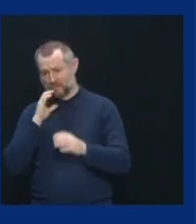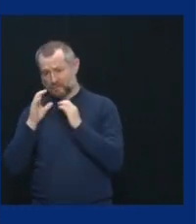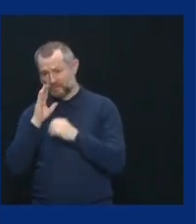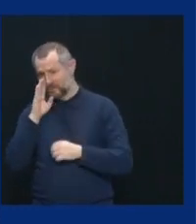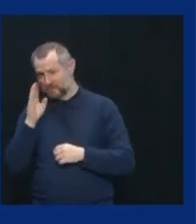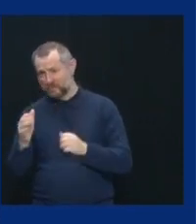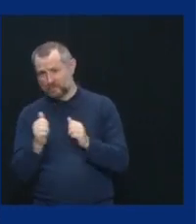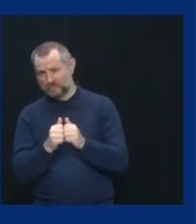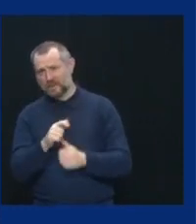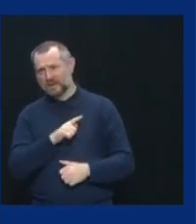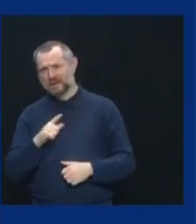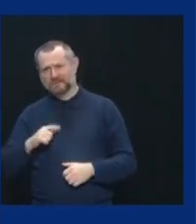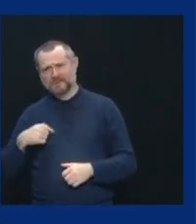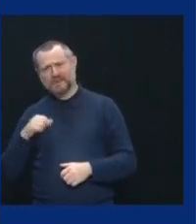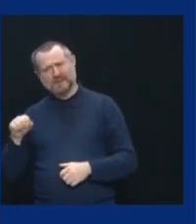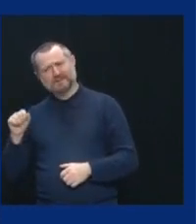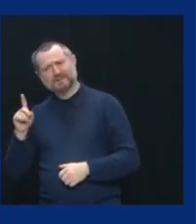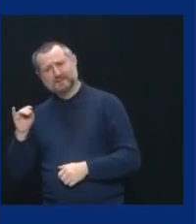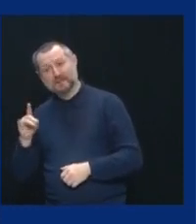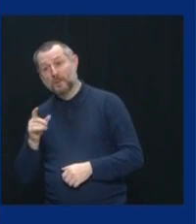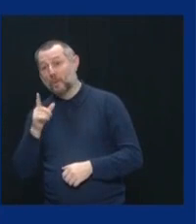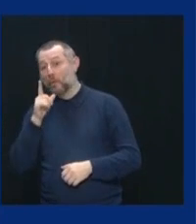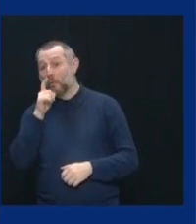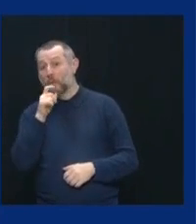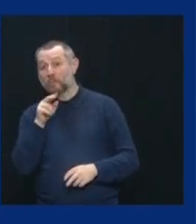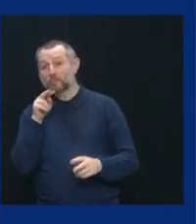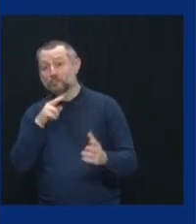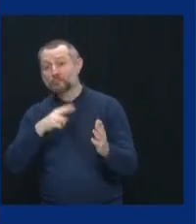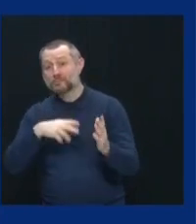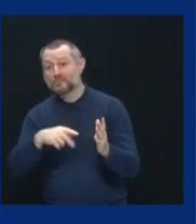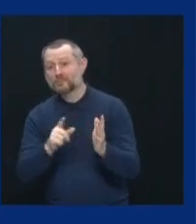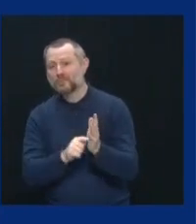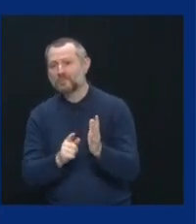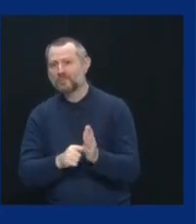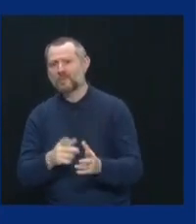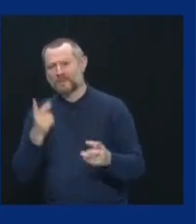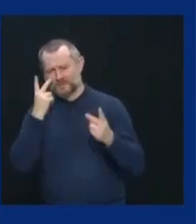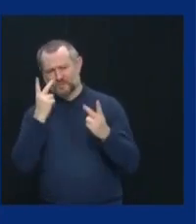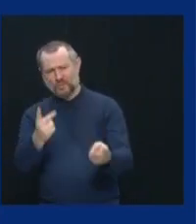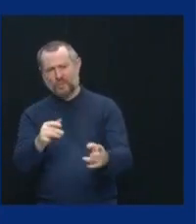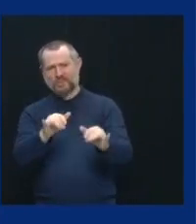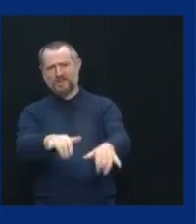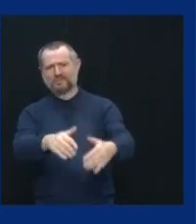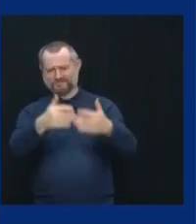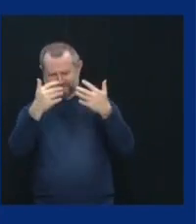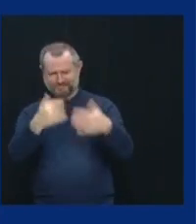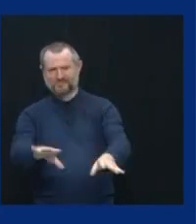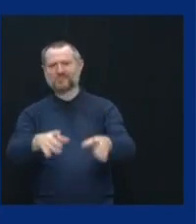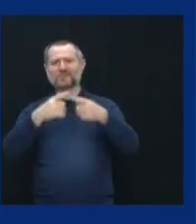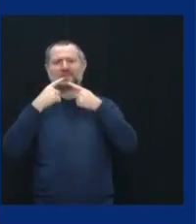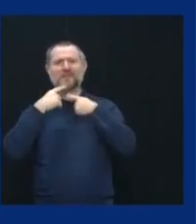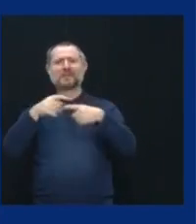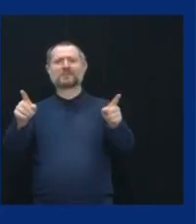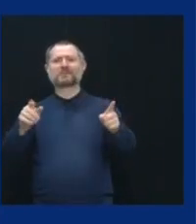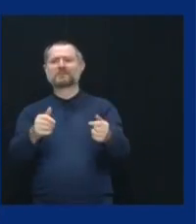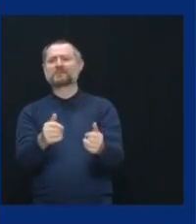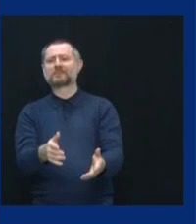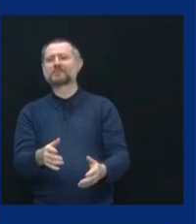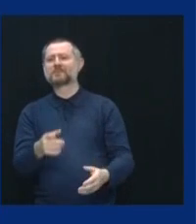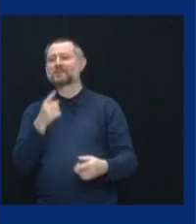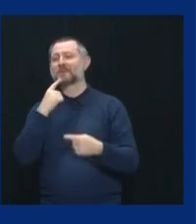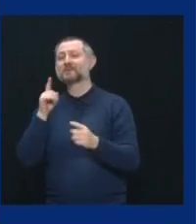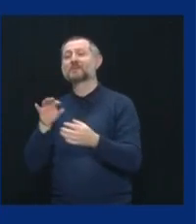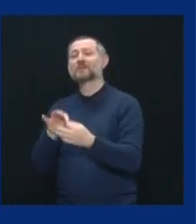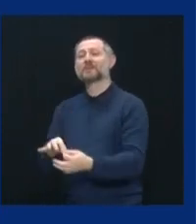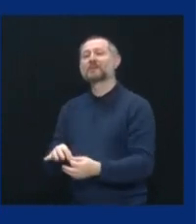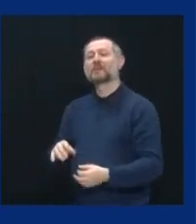we did, anyone who was following the press coverage at the time would have seen their press release related to issuing